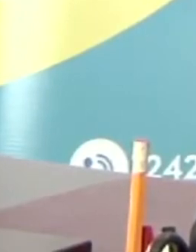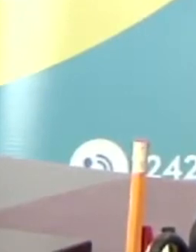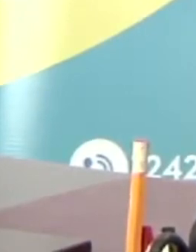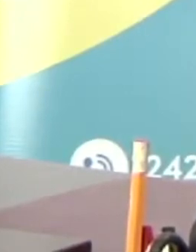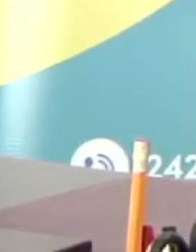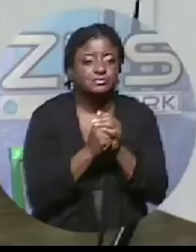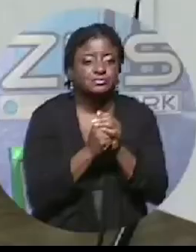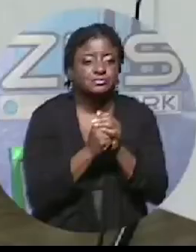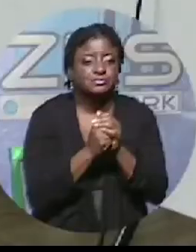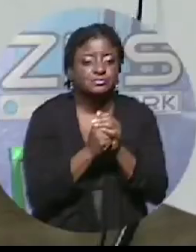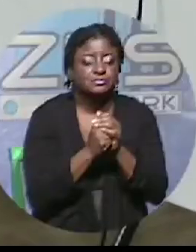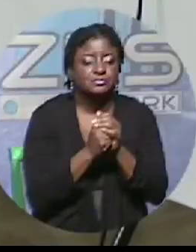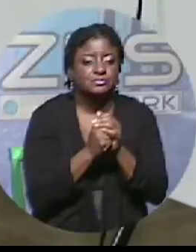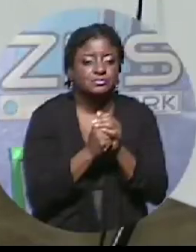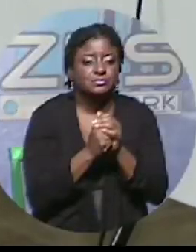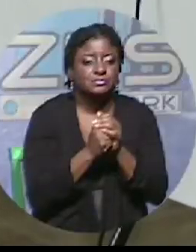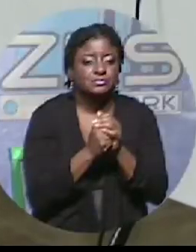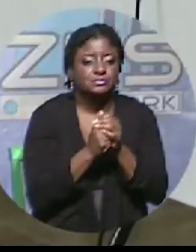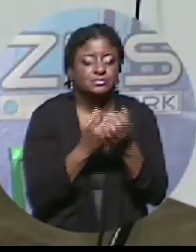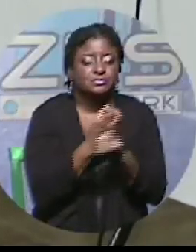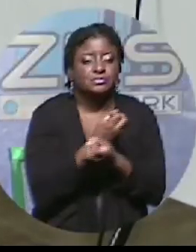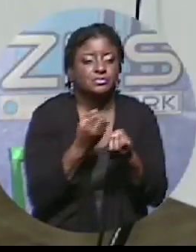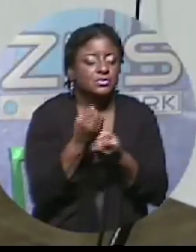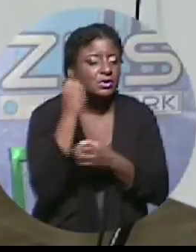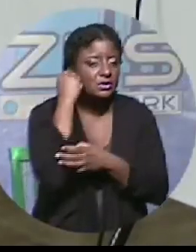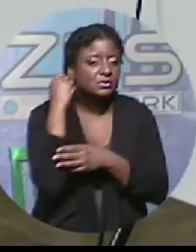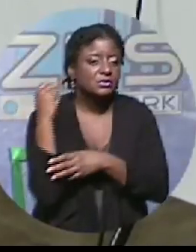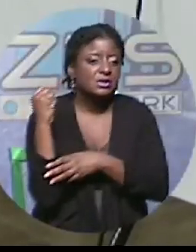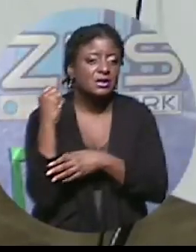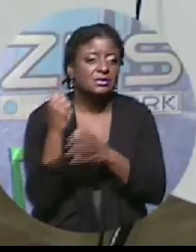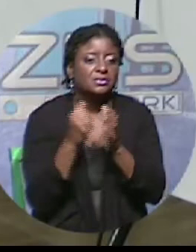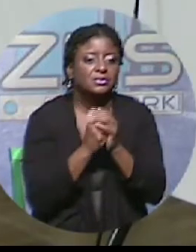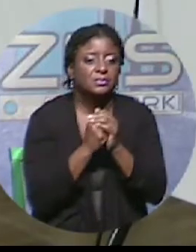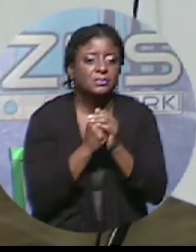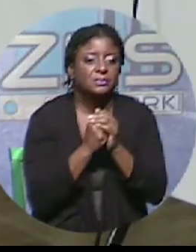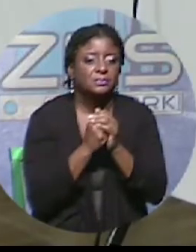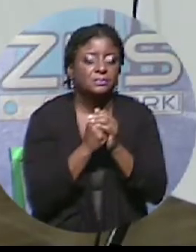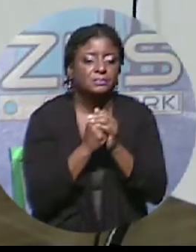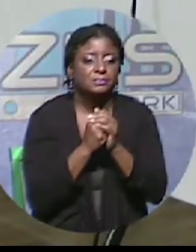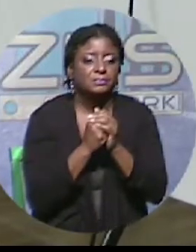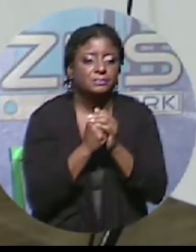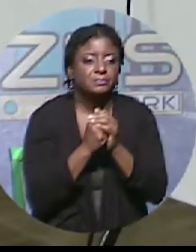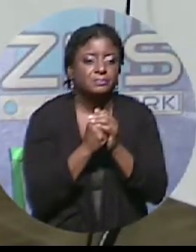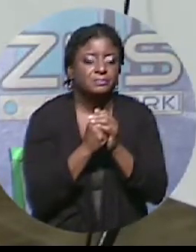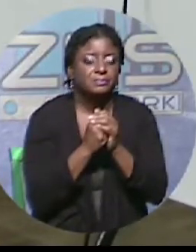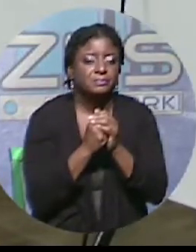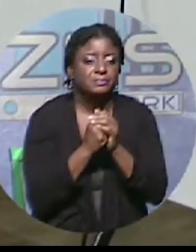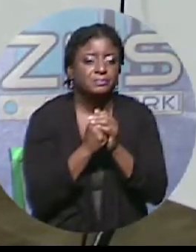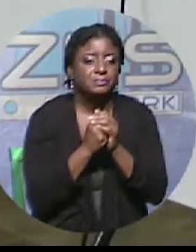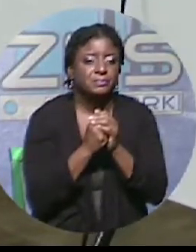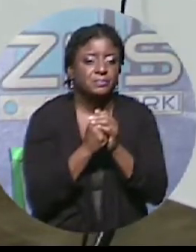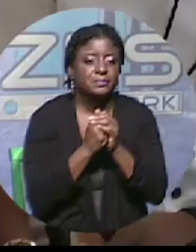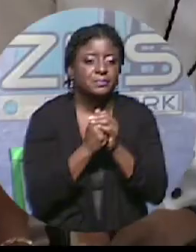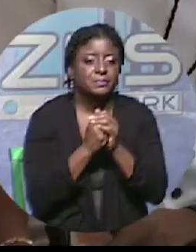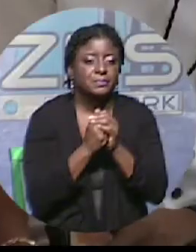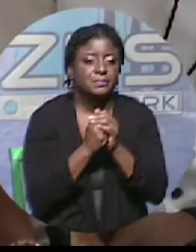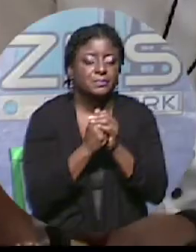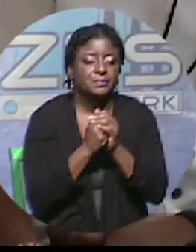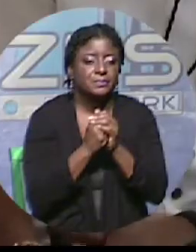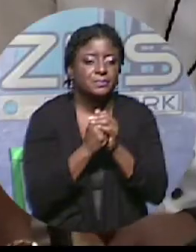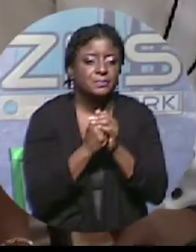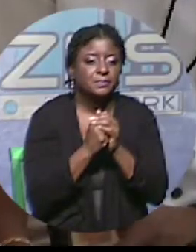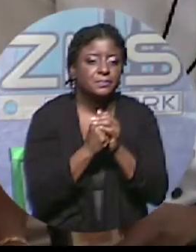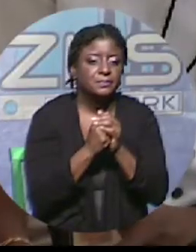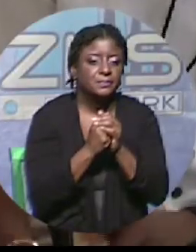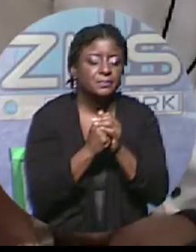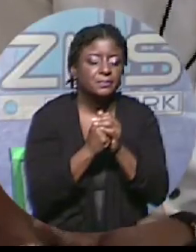the individual members of the alliance. DeVoe Isaacs says there are at least 80% of Bahamians who are all